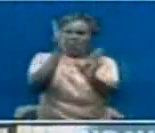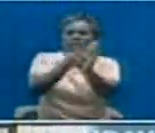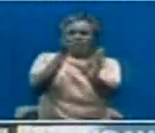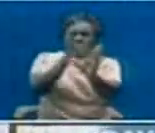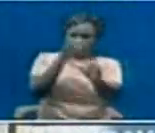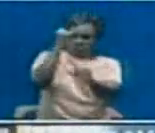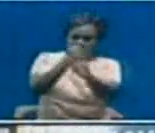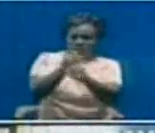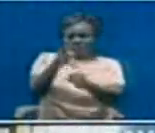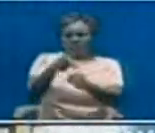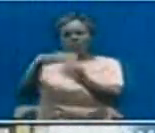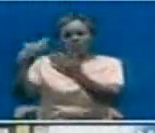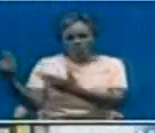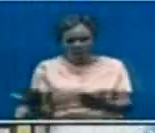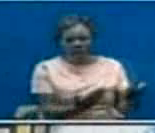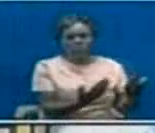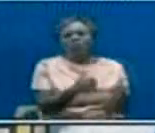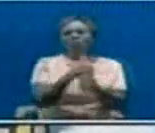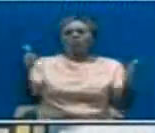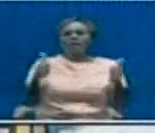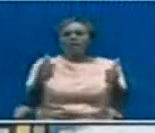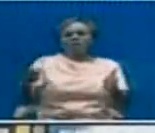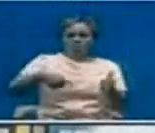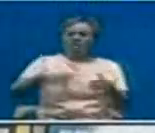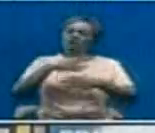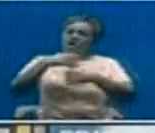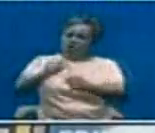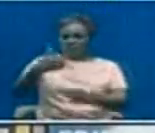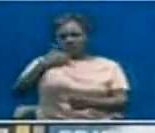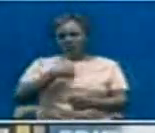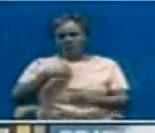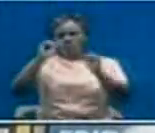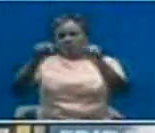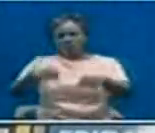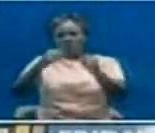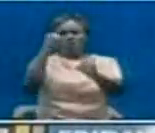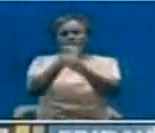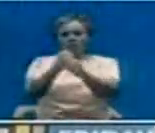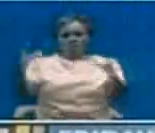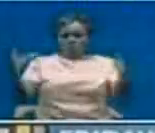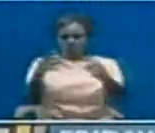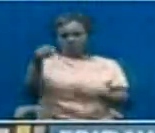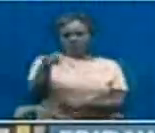the operation and they have welcomed us warmly. We are very confident that we can work with this community.